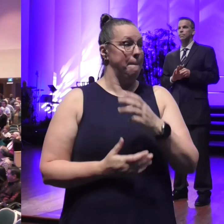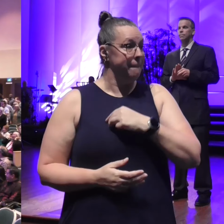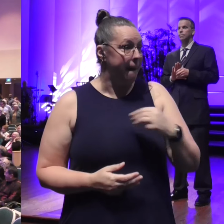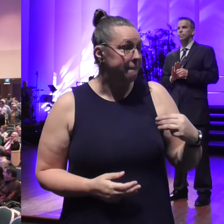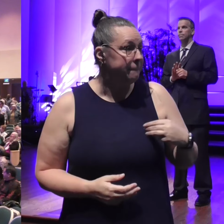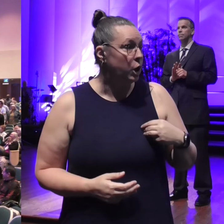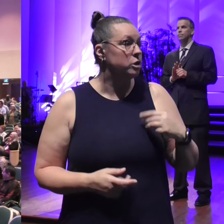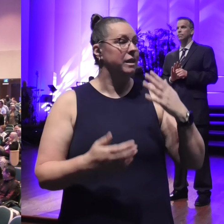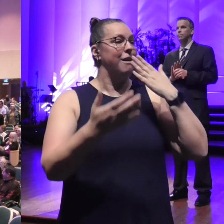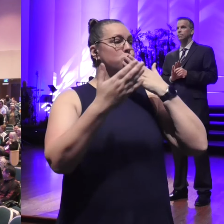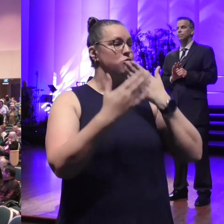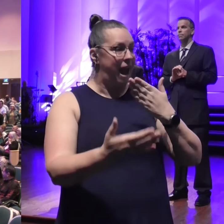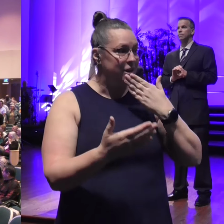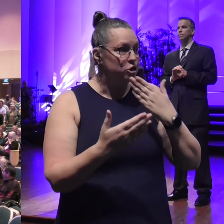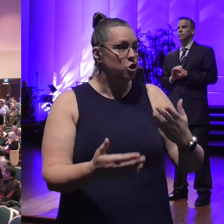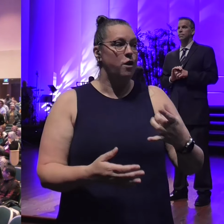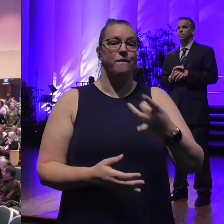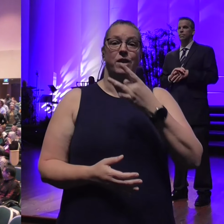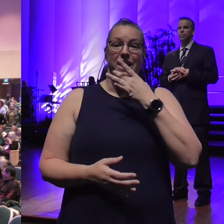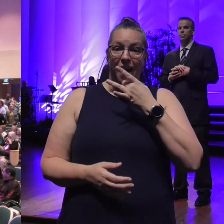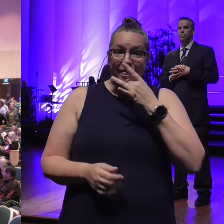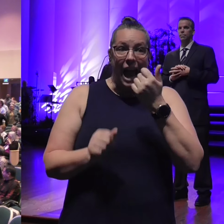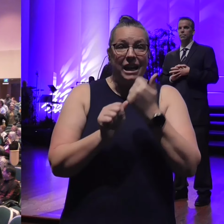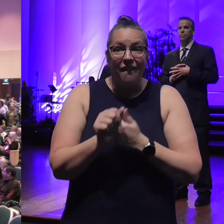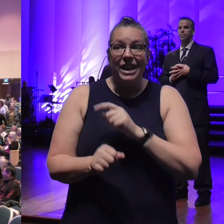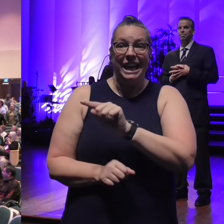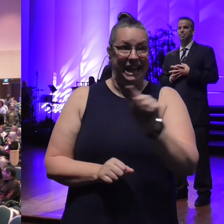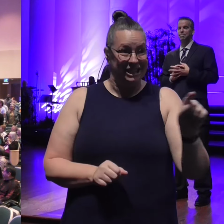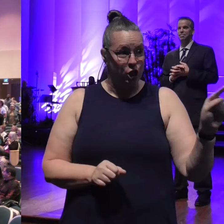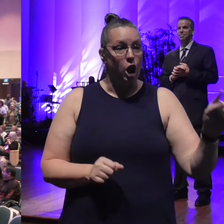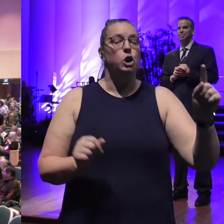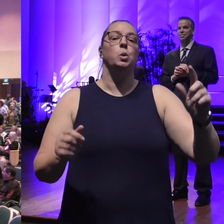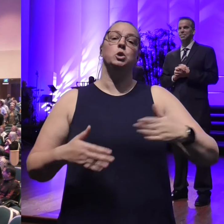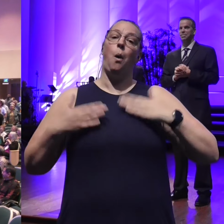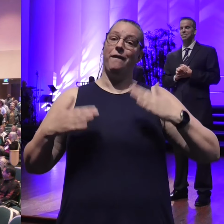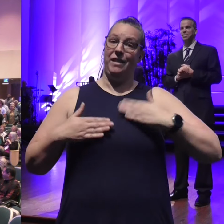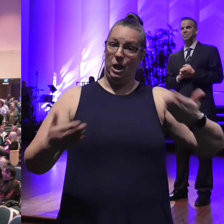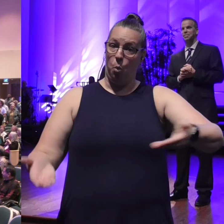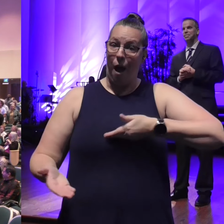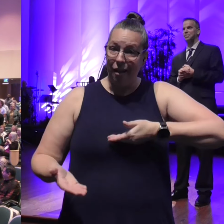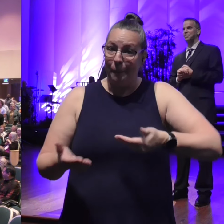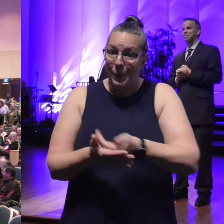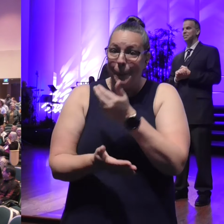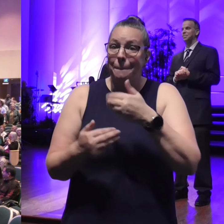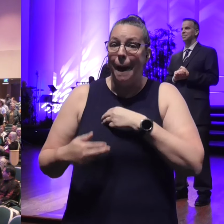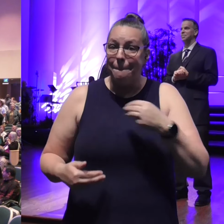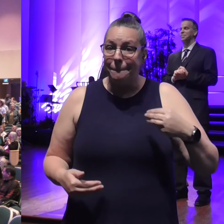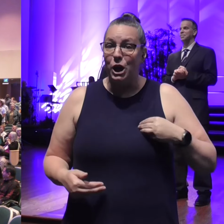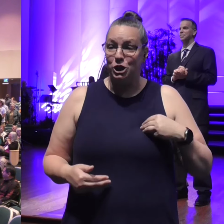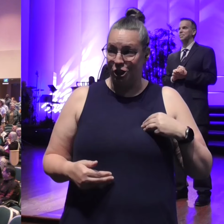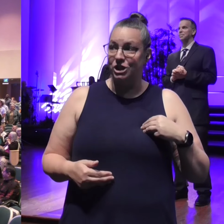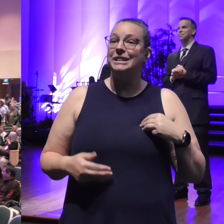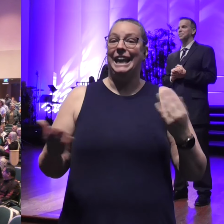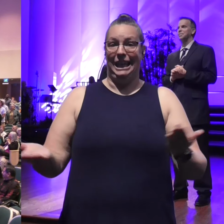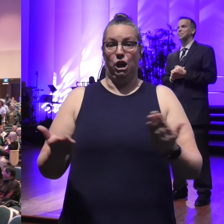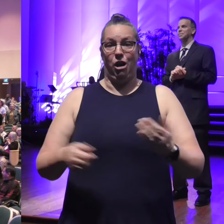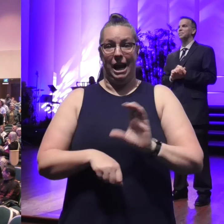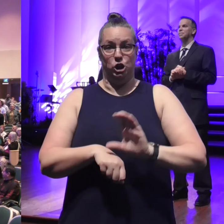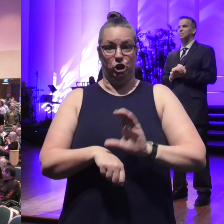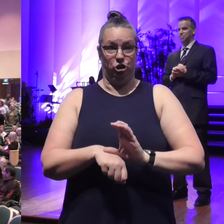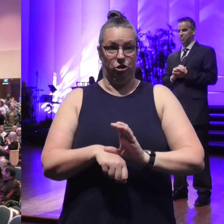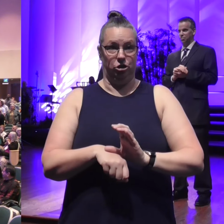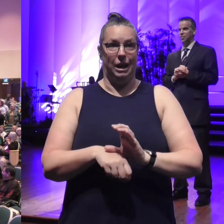Members, in gratitude for the light of each one, do you joyfully welcome these new members into membership here at our Mile